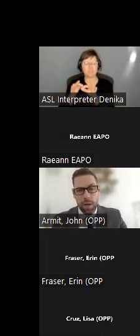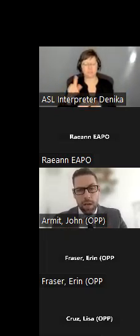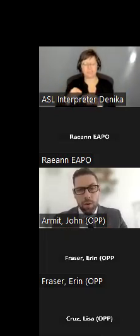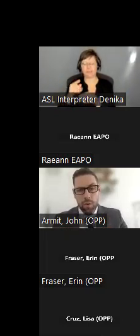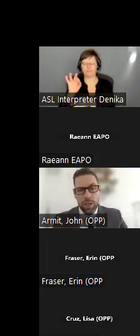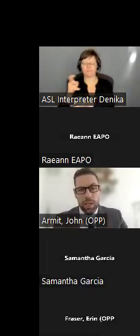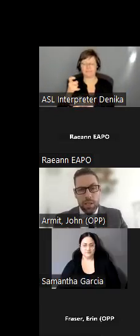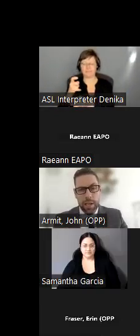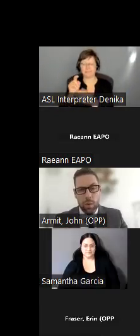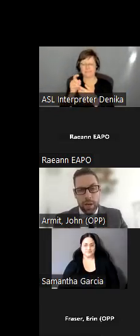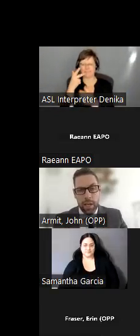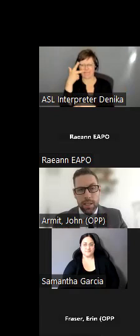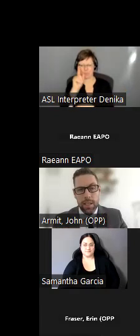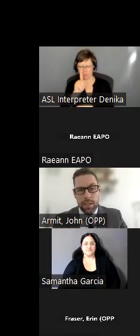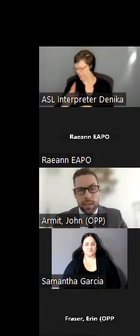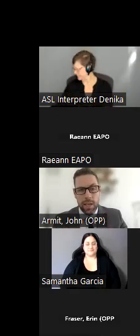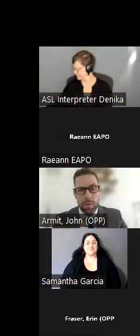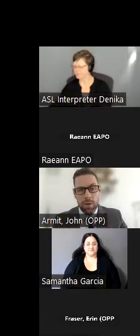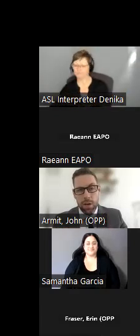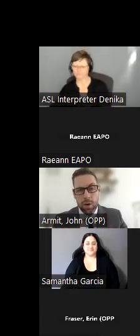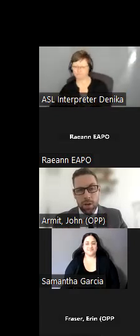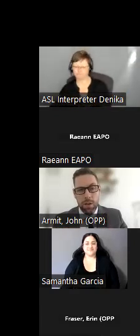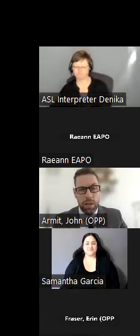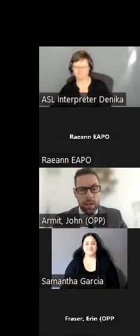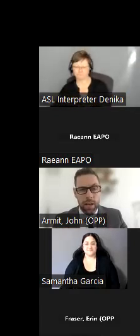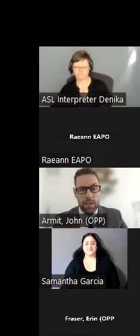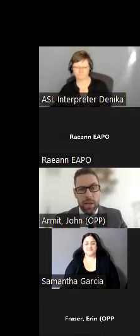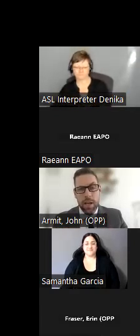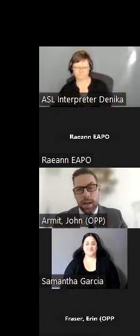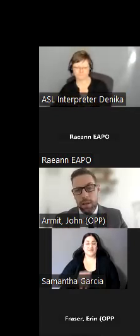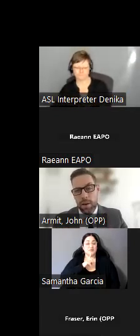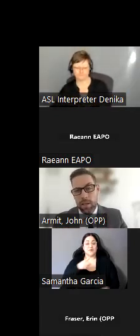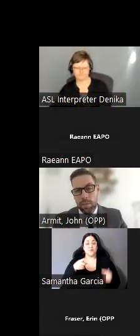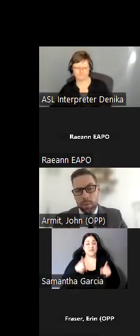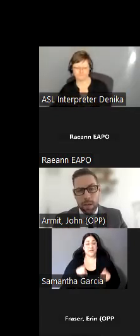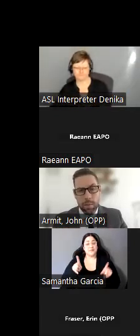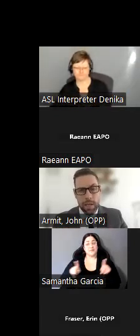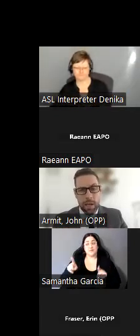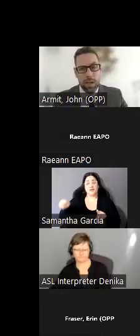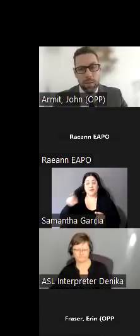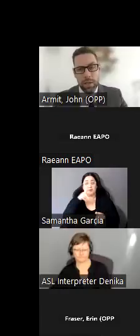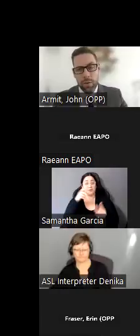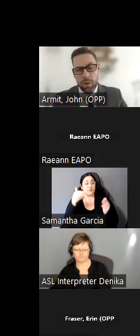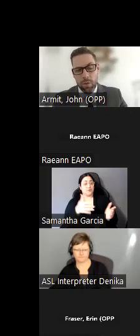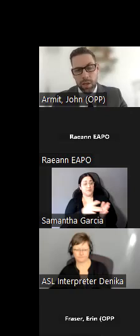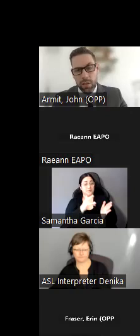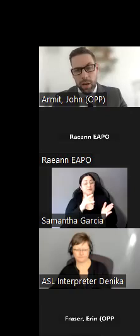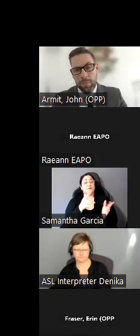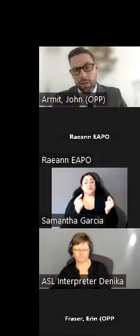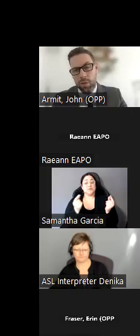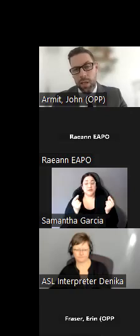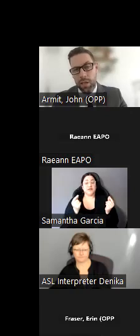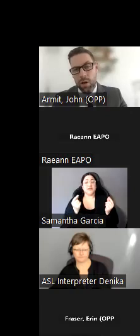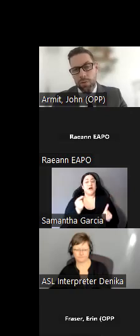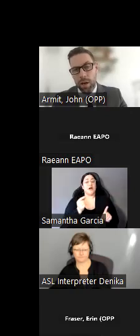social media, and it really does lay out what it is. It's these scammers are calling landlines. They're asking people to take money out, and the money's going to organized crime.